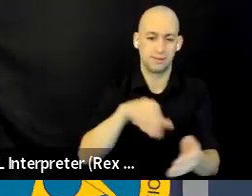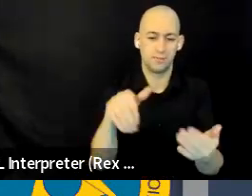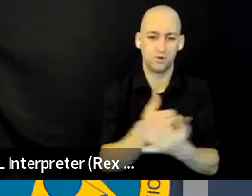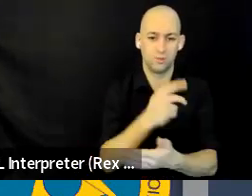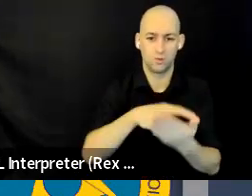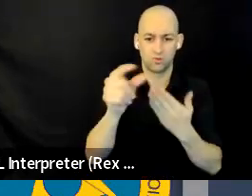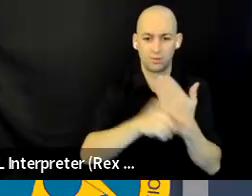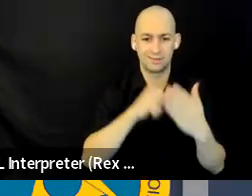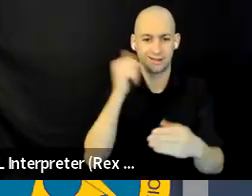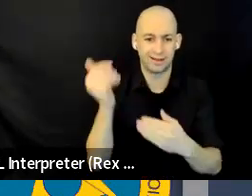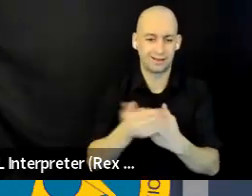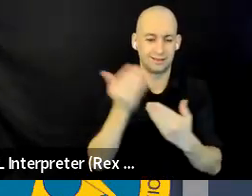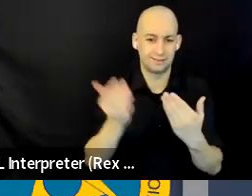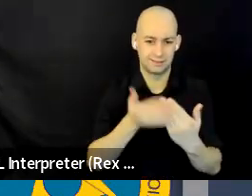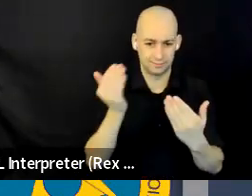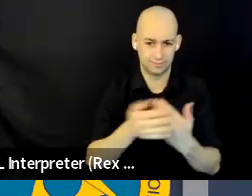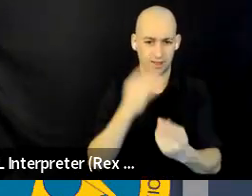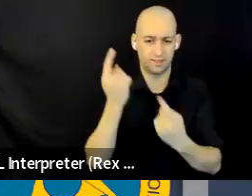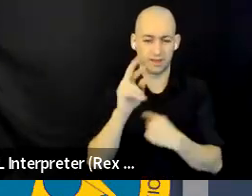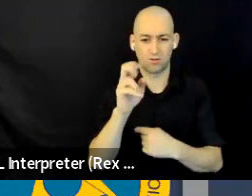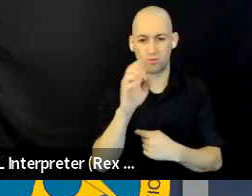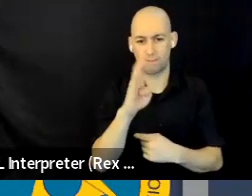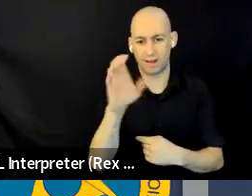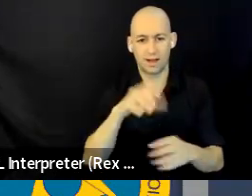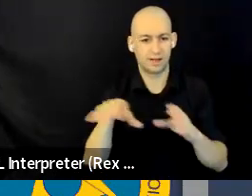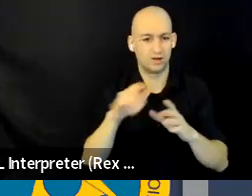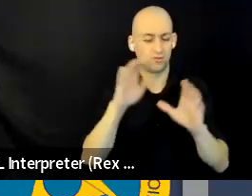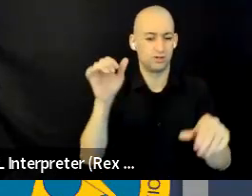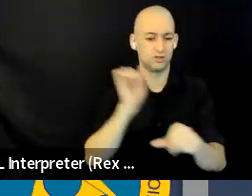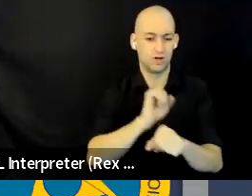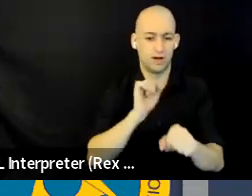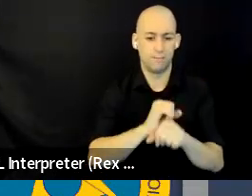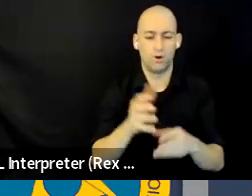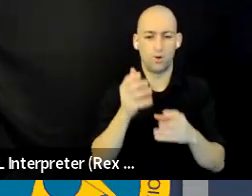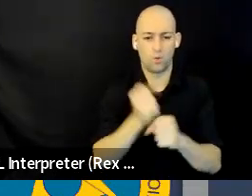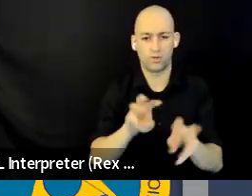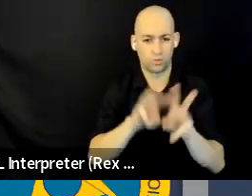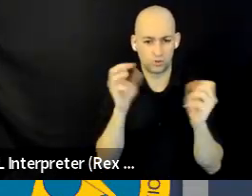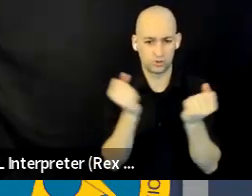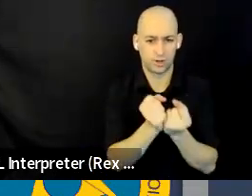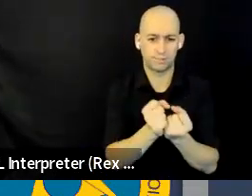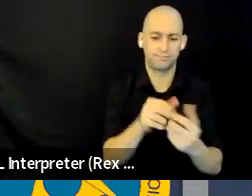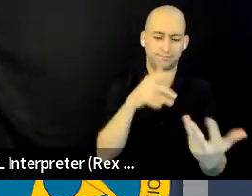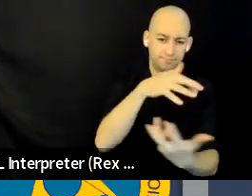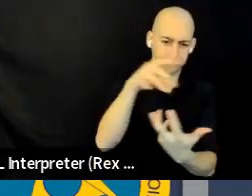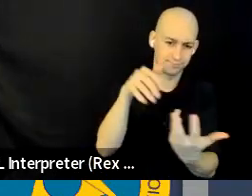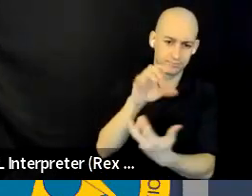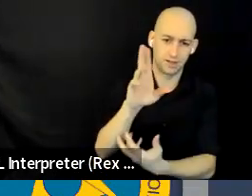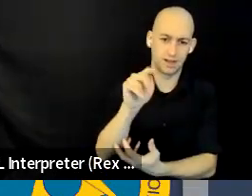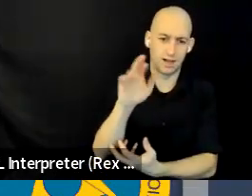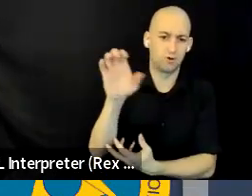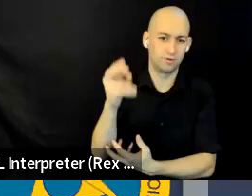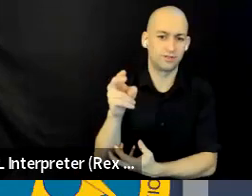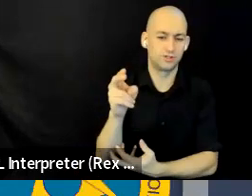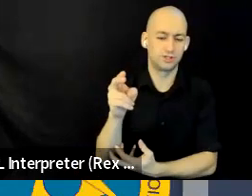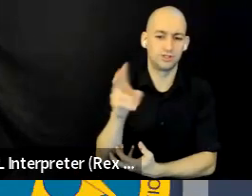easy. And I think that Rebecca has done a great job in holding workshops, conducting outreach, and talking